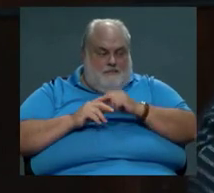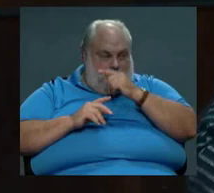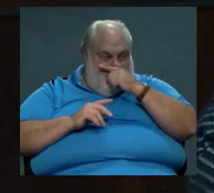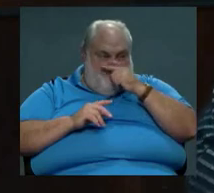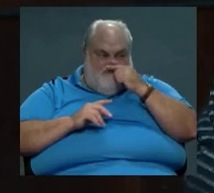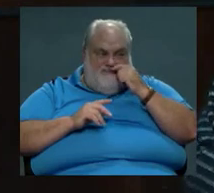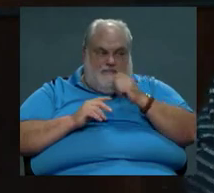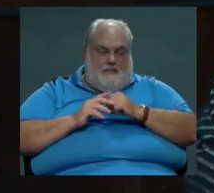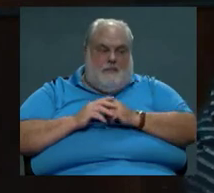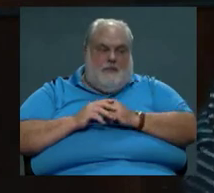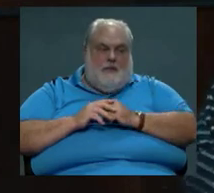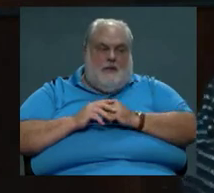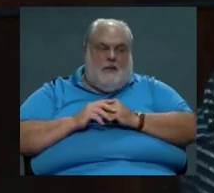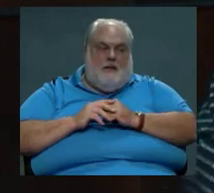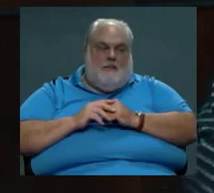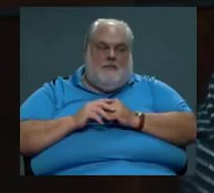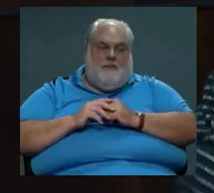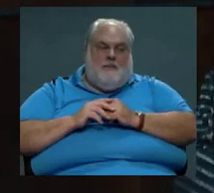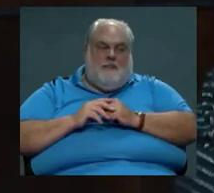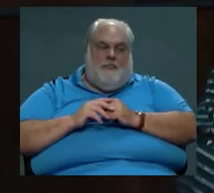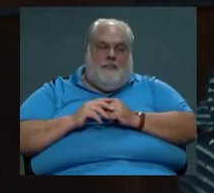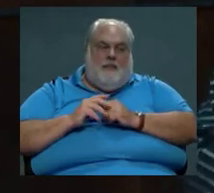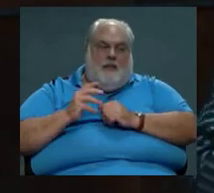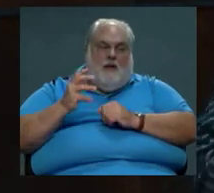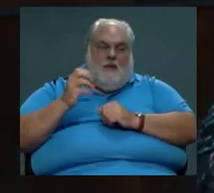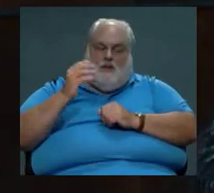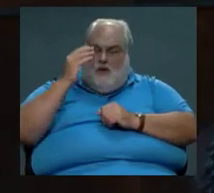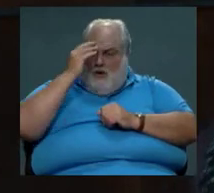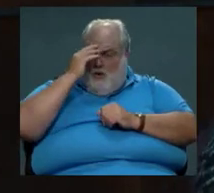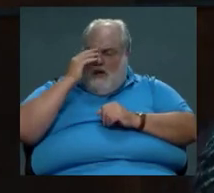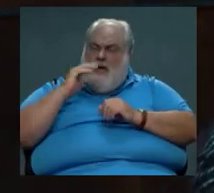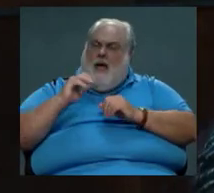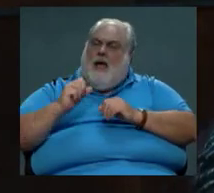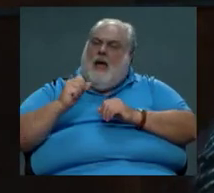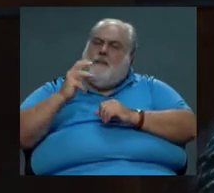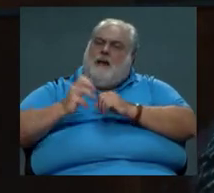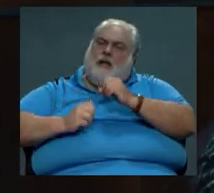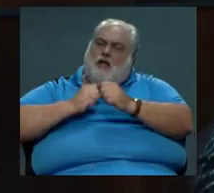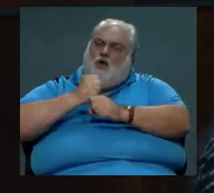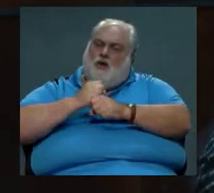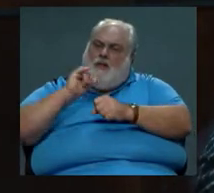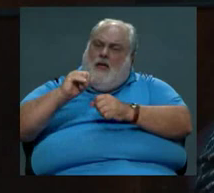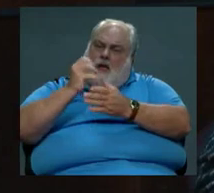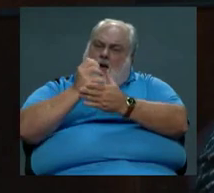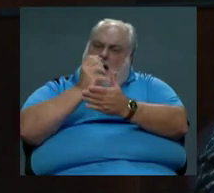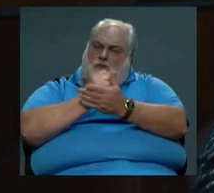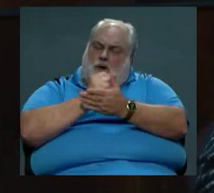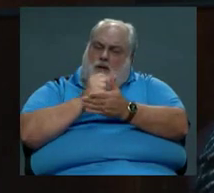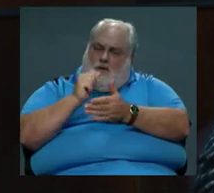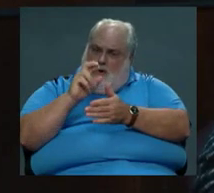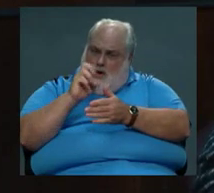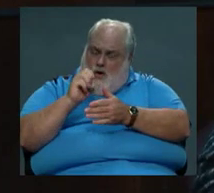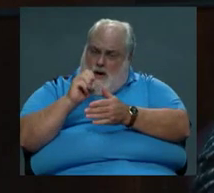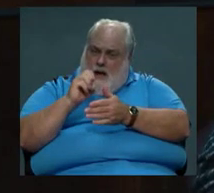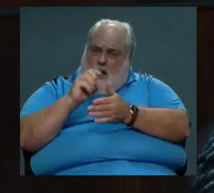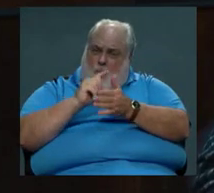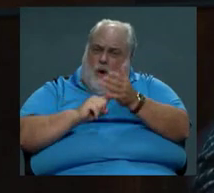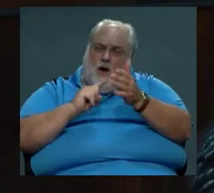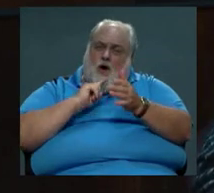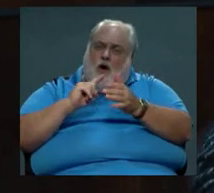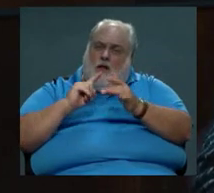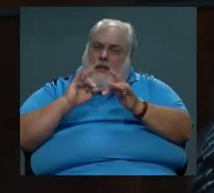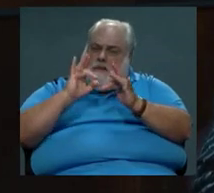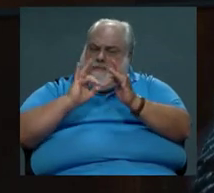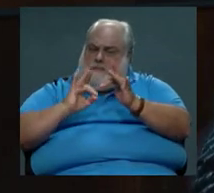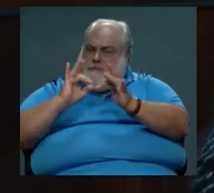Well, I'd like to know the length of the contract. I'd like to know what the gaps are that you uncovered. I'd like to